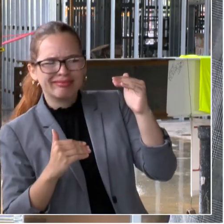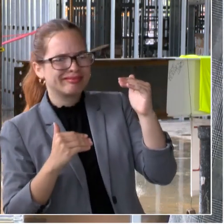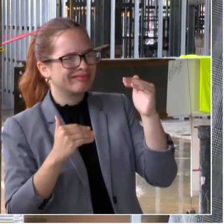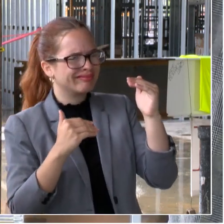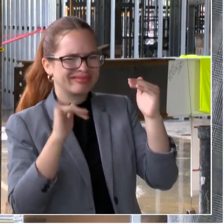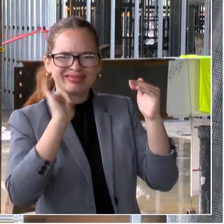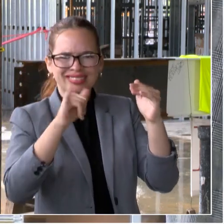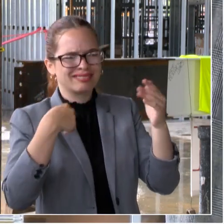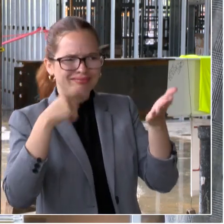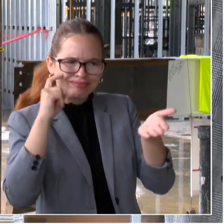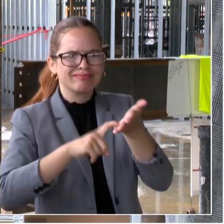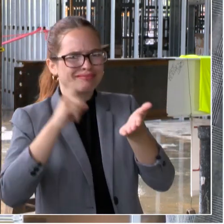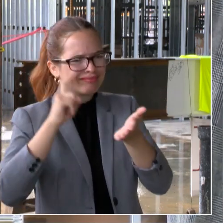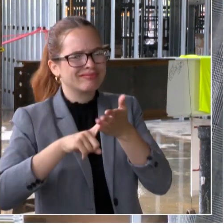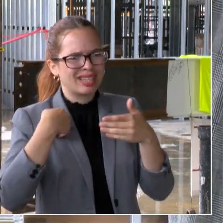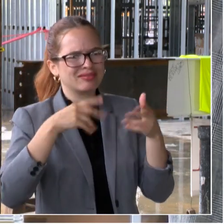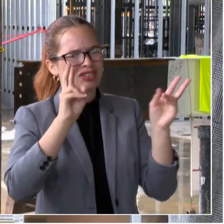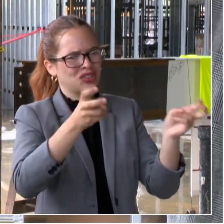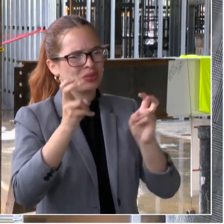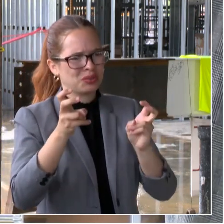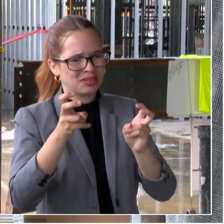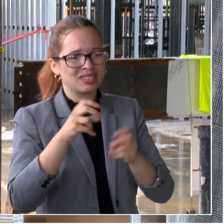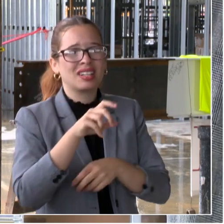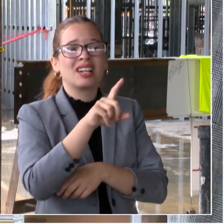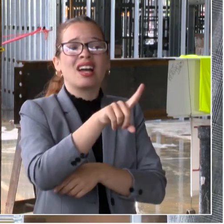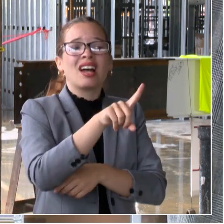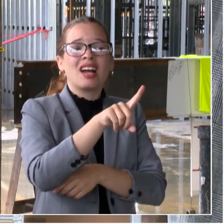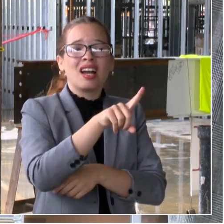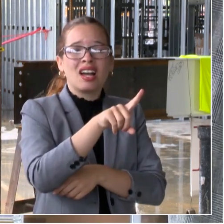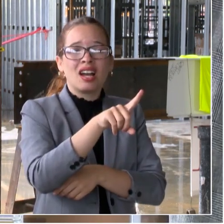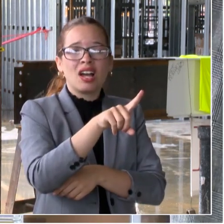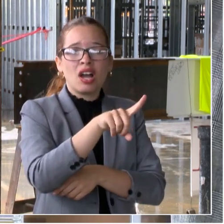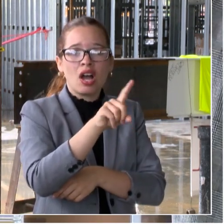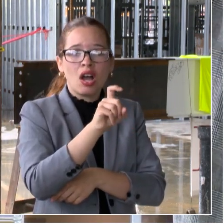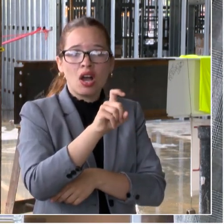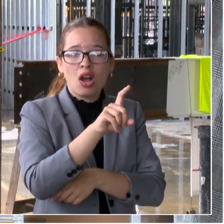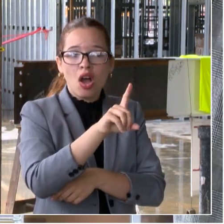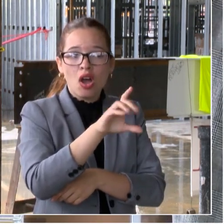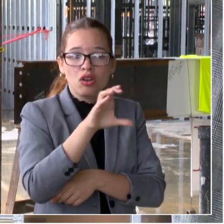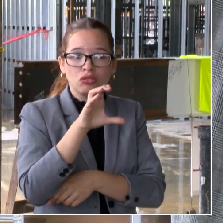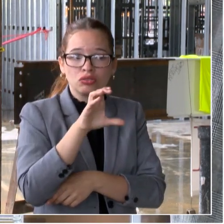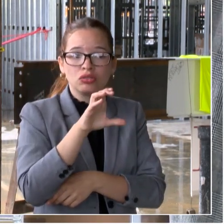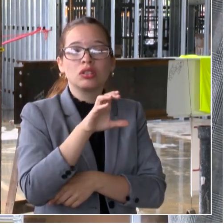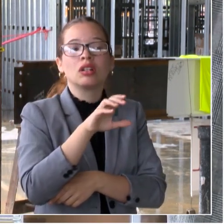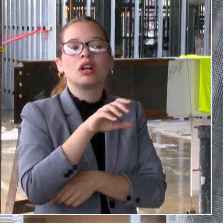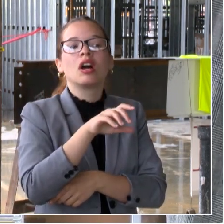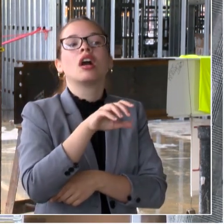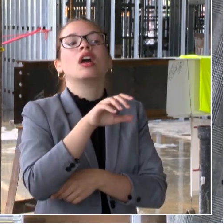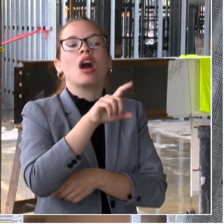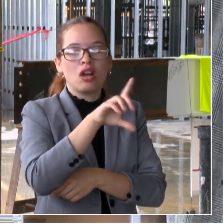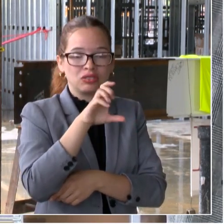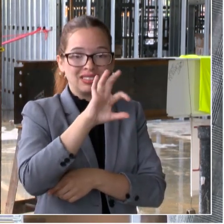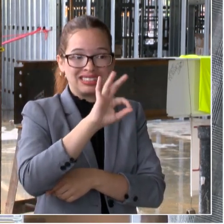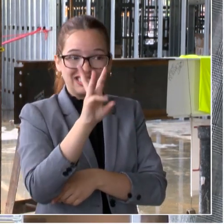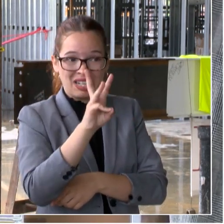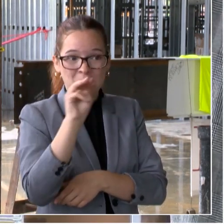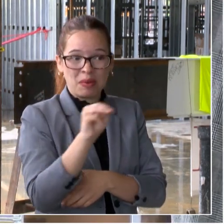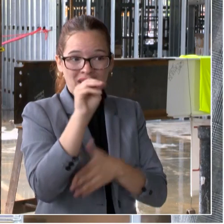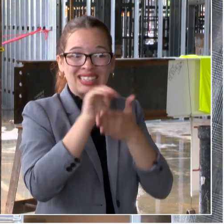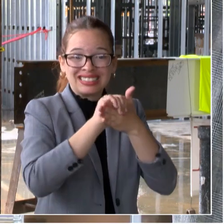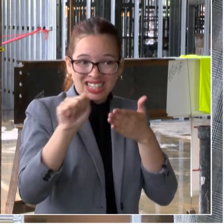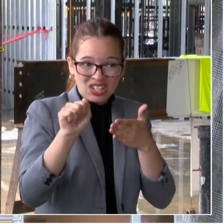As America's #1 general builder, we see a lot of steel. We see a lot of brick, sticks, and mortar. But you know, I'll tell you what, Mayor Bowser,